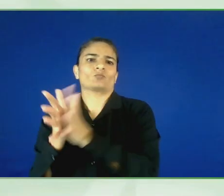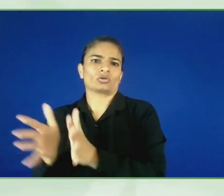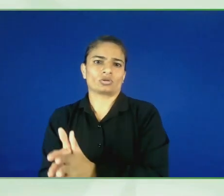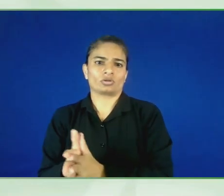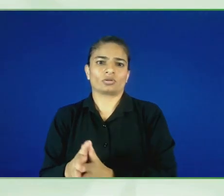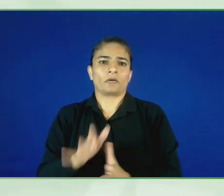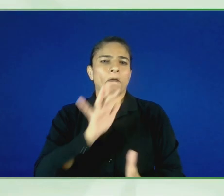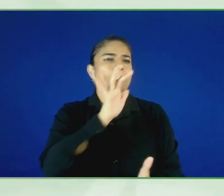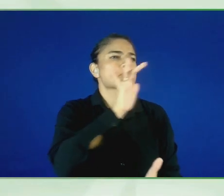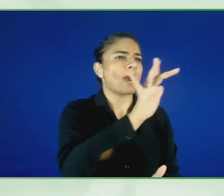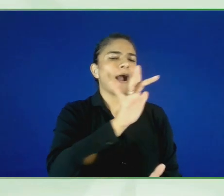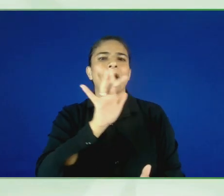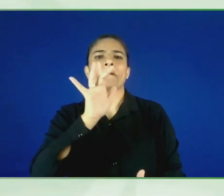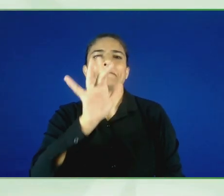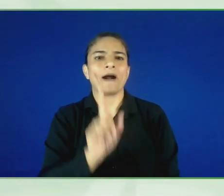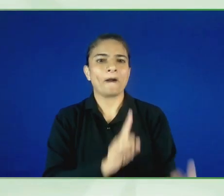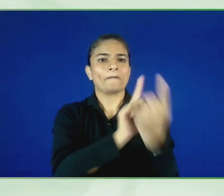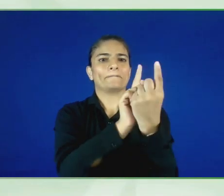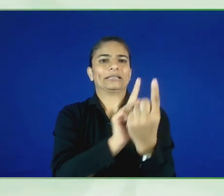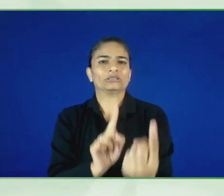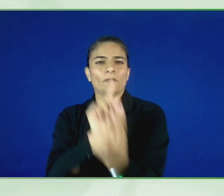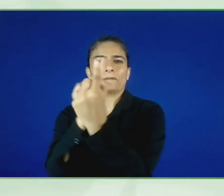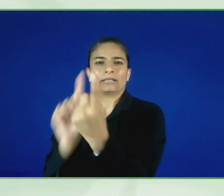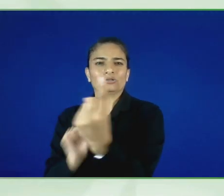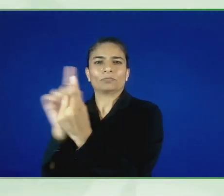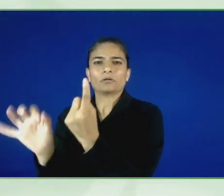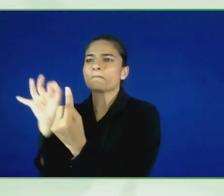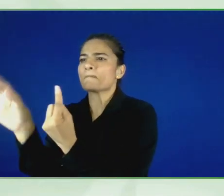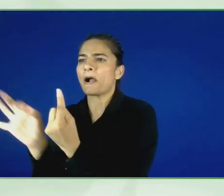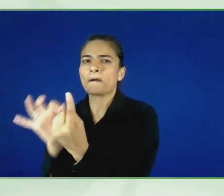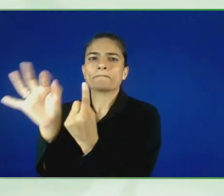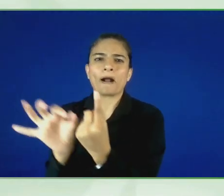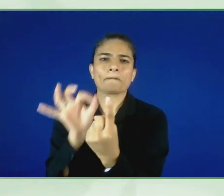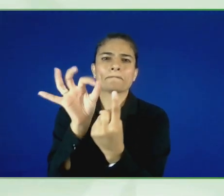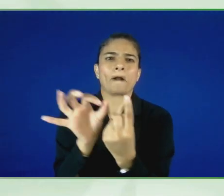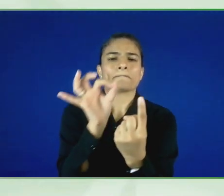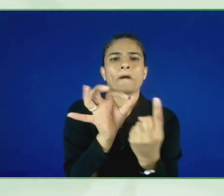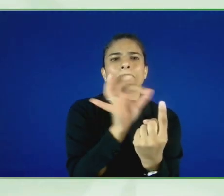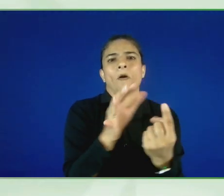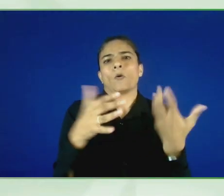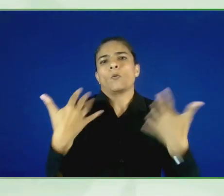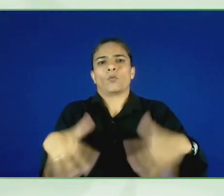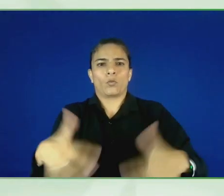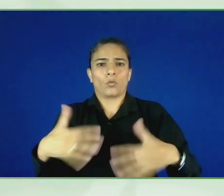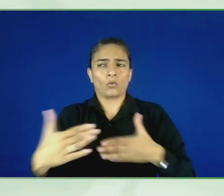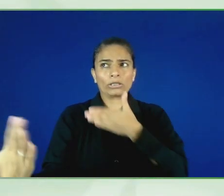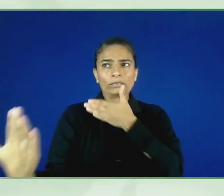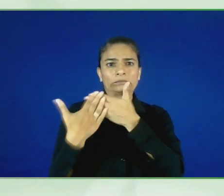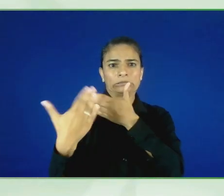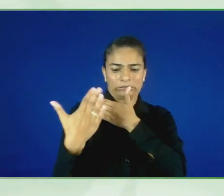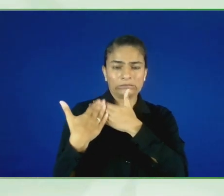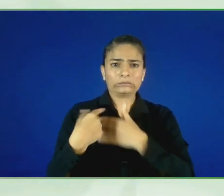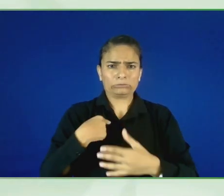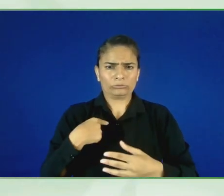the way, have a request from Jürgen. He asked me very specifically, because I sat beside him at dinner last night, he said, please don't